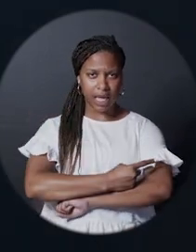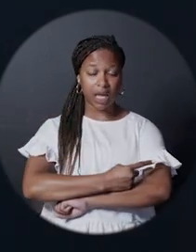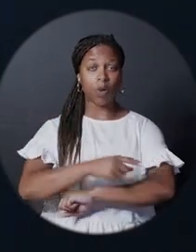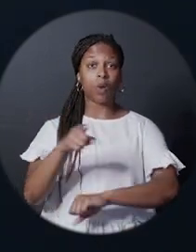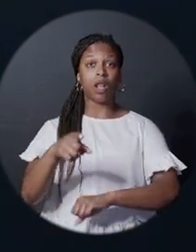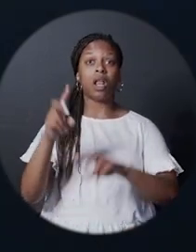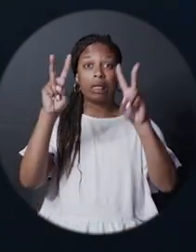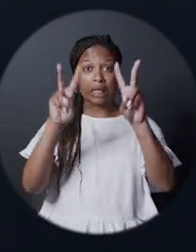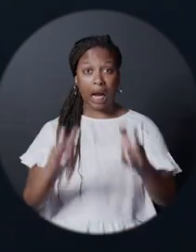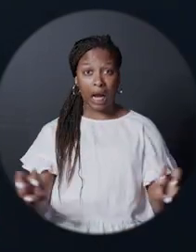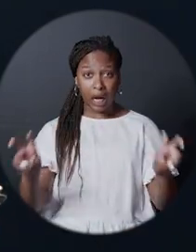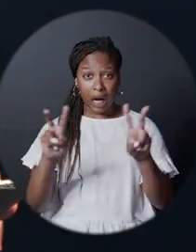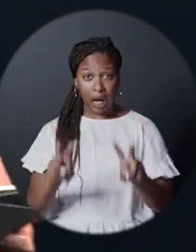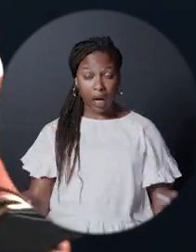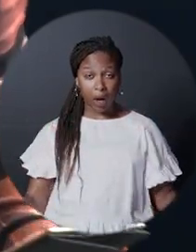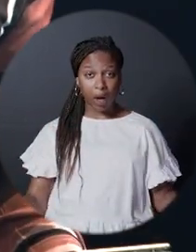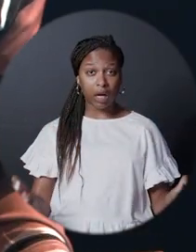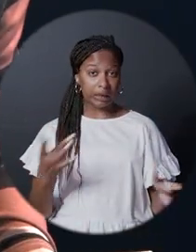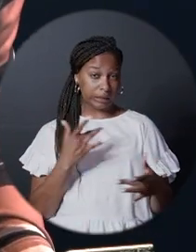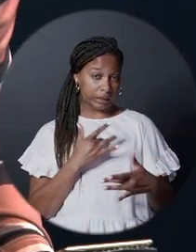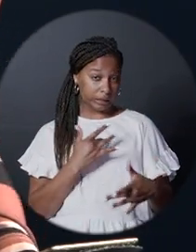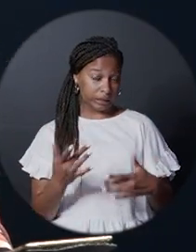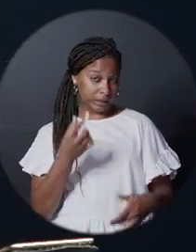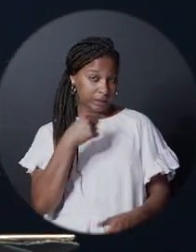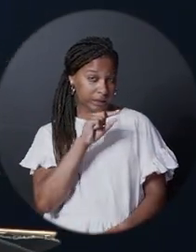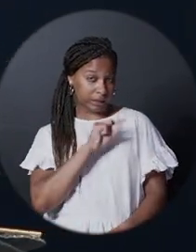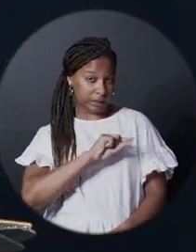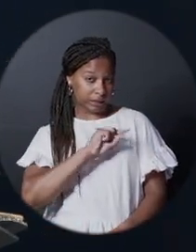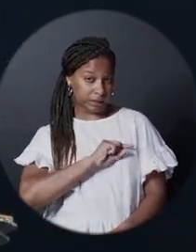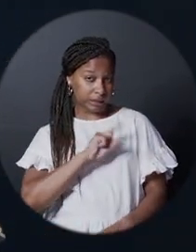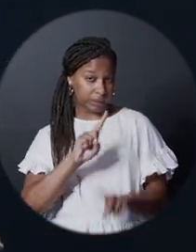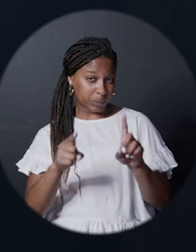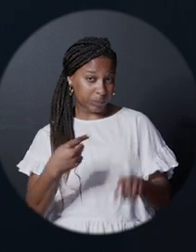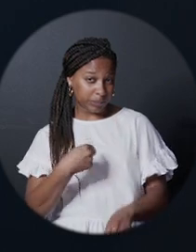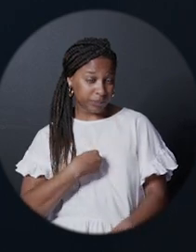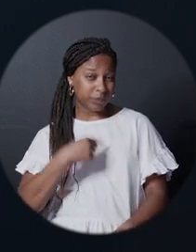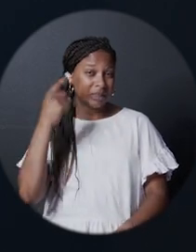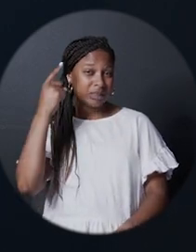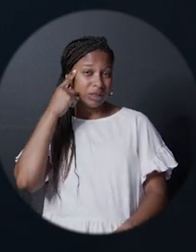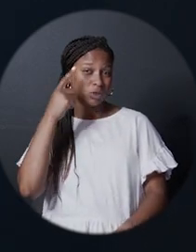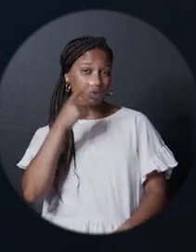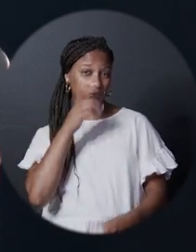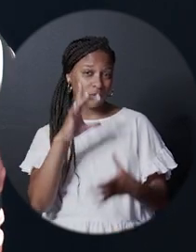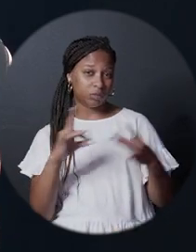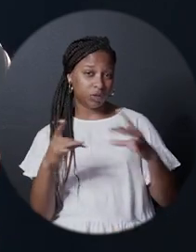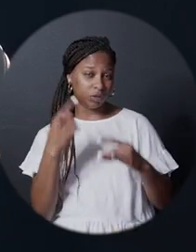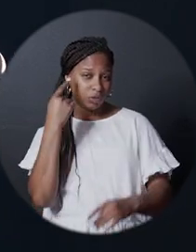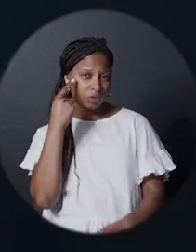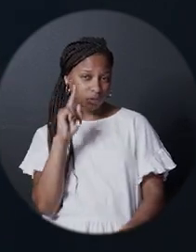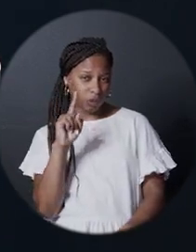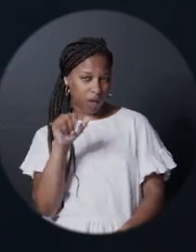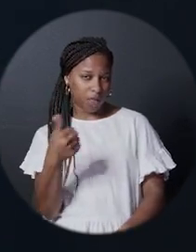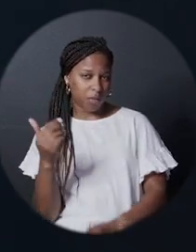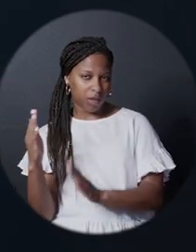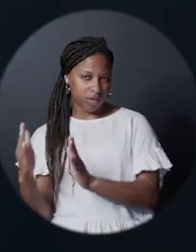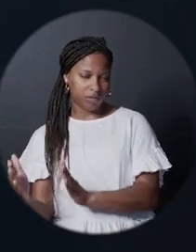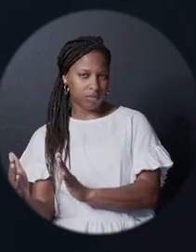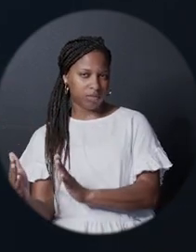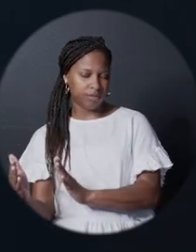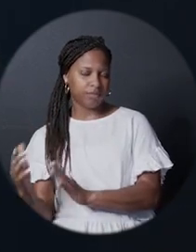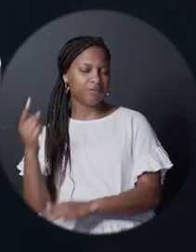there is a diagnosis, we tend, anybody guilty but me, we tend to think of who this message is